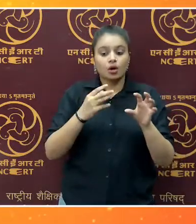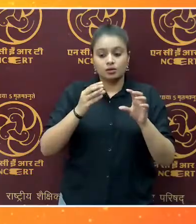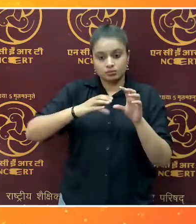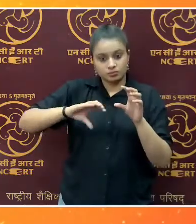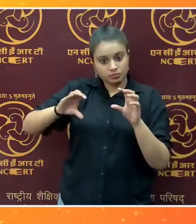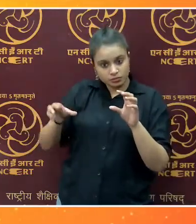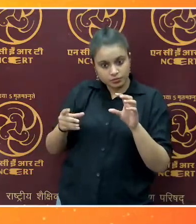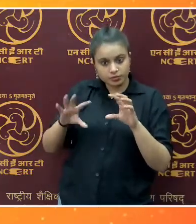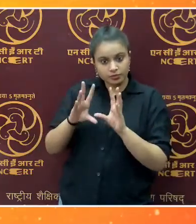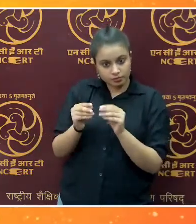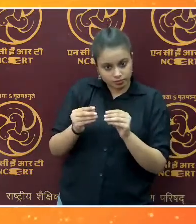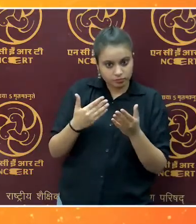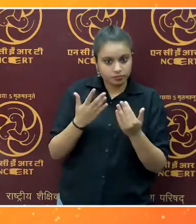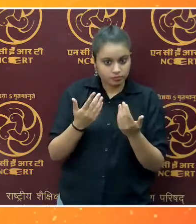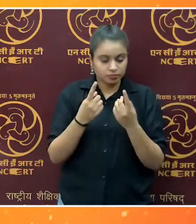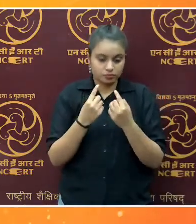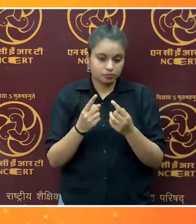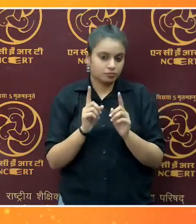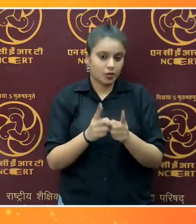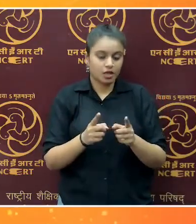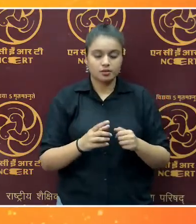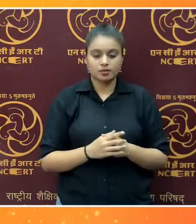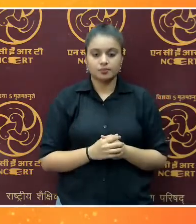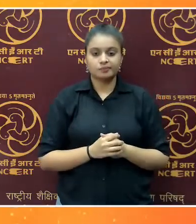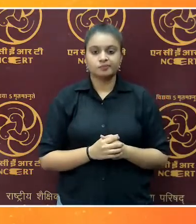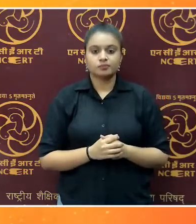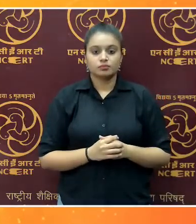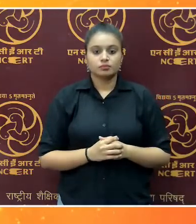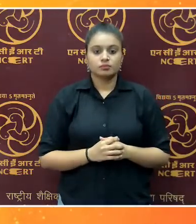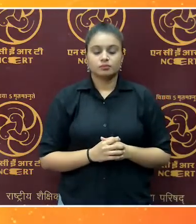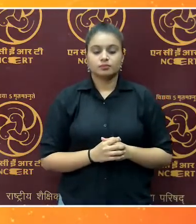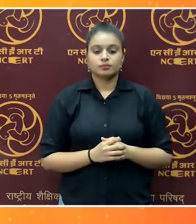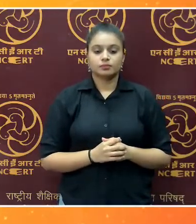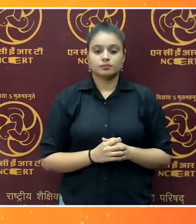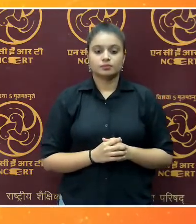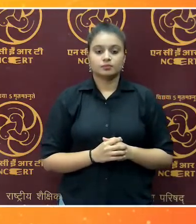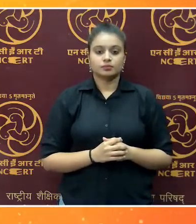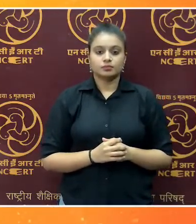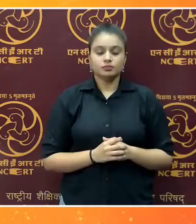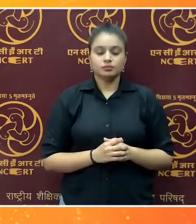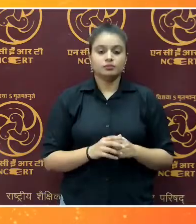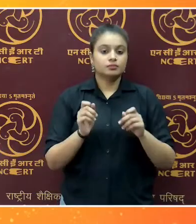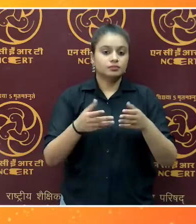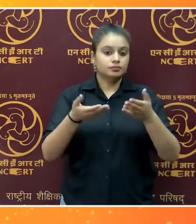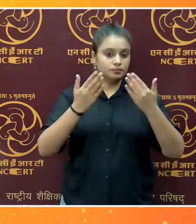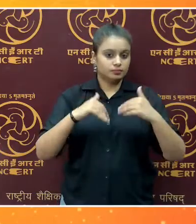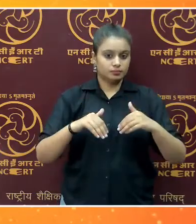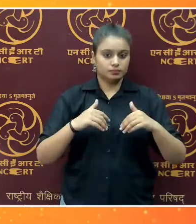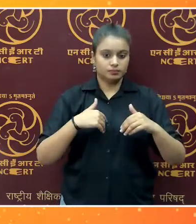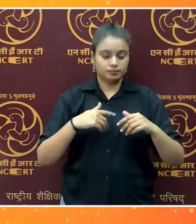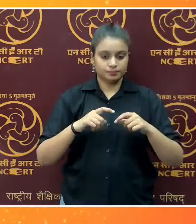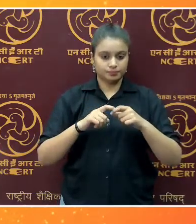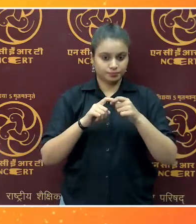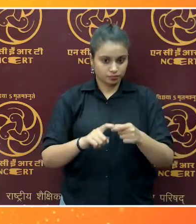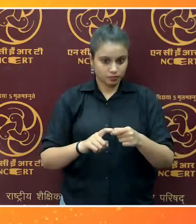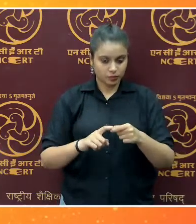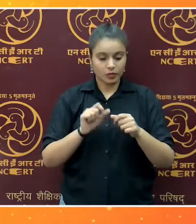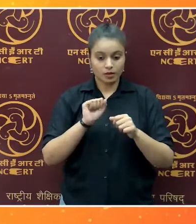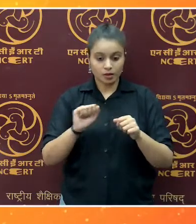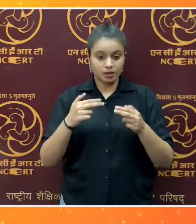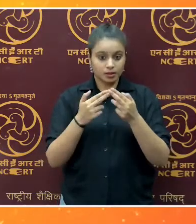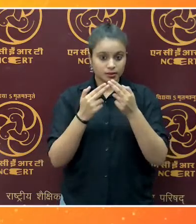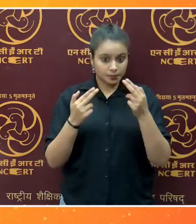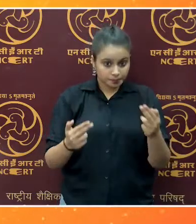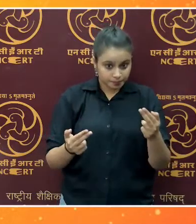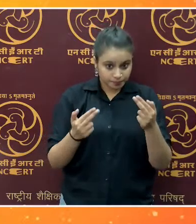have to understand wagging tail or twitching, as you said. what it means. Yeah. Okay. The next question: how does the story of